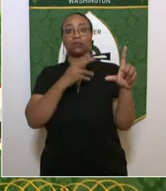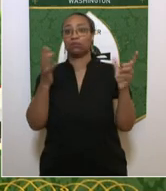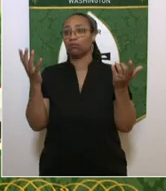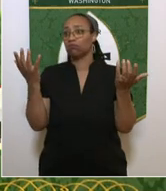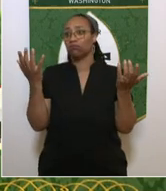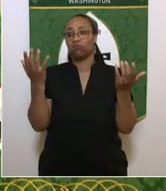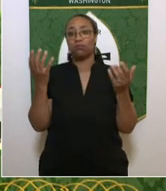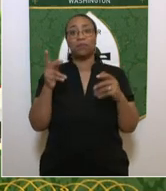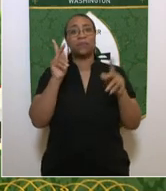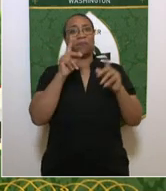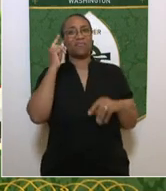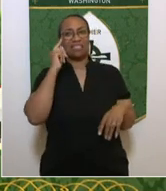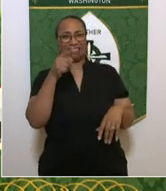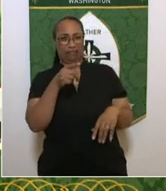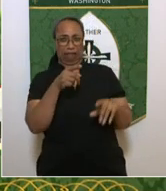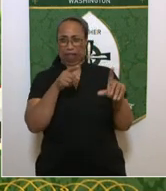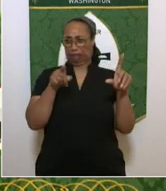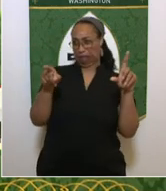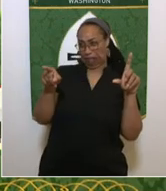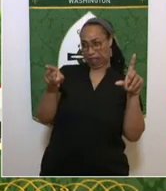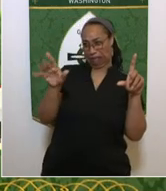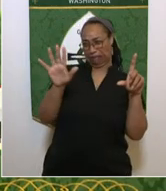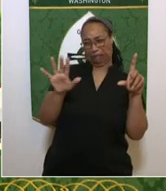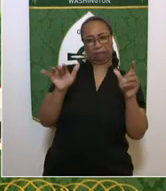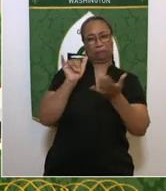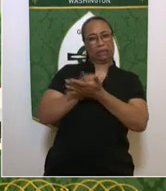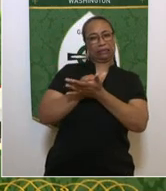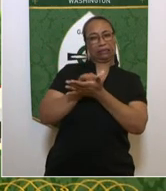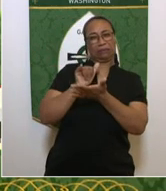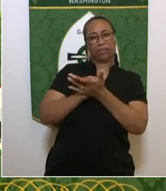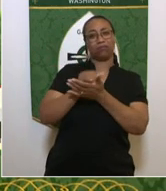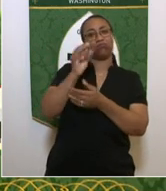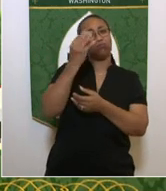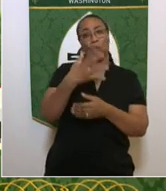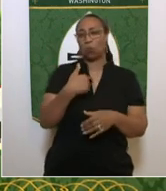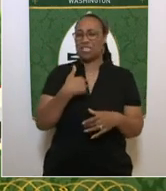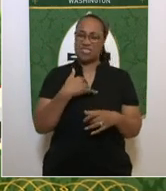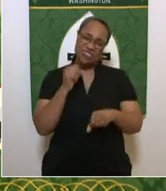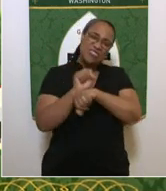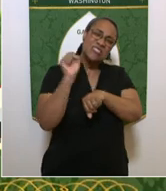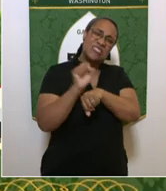it has been, but in March we'll open it, so I'm very proud of that.